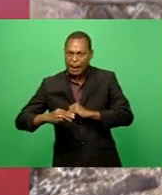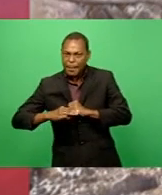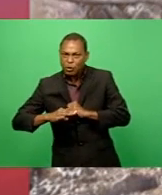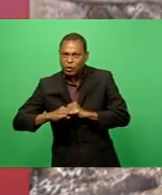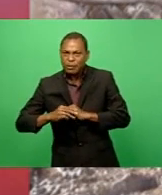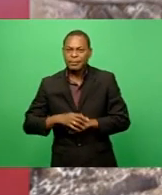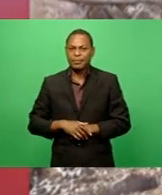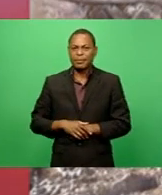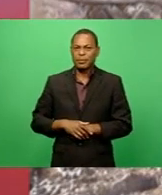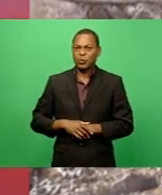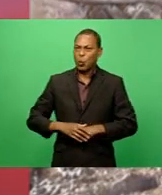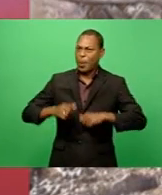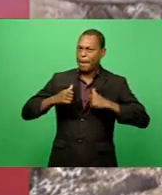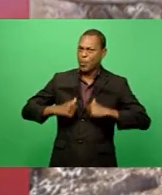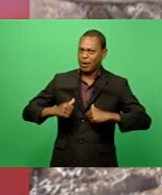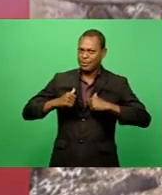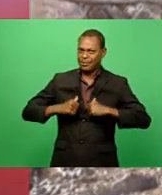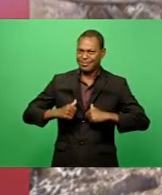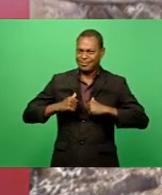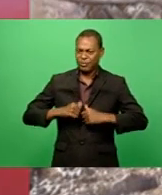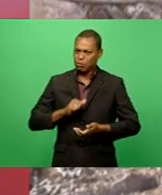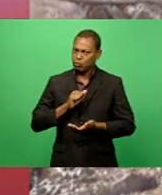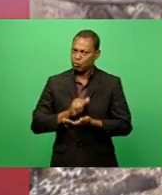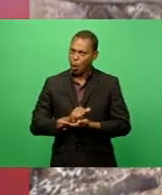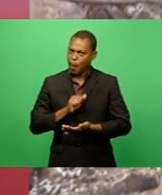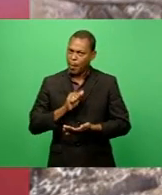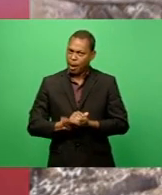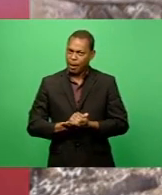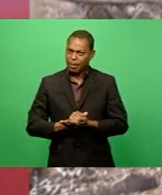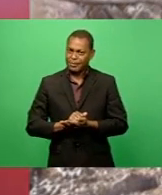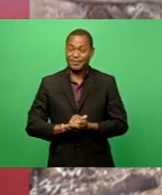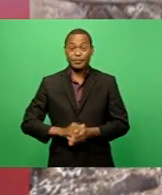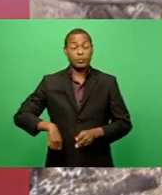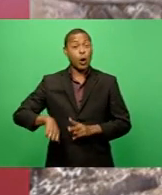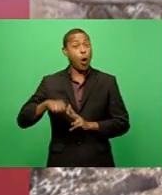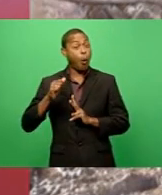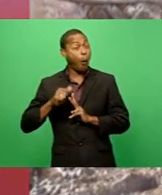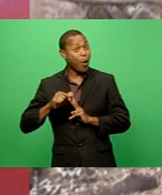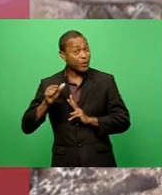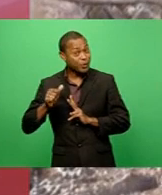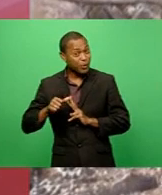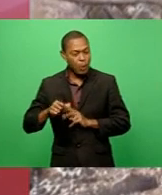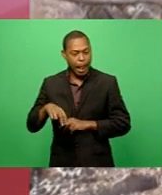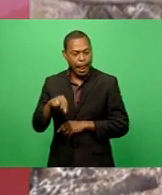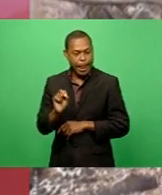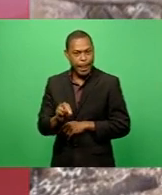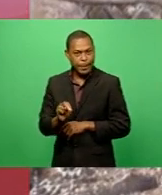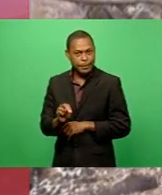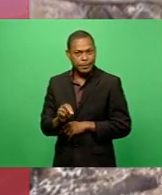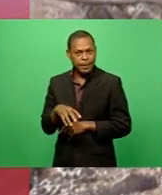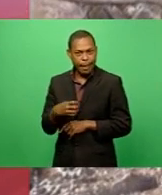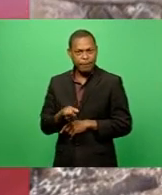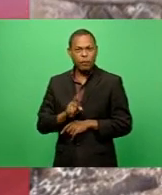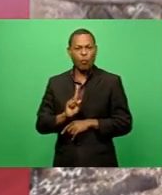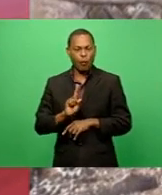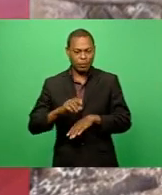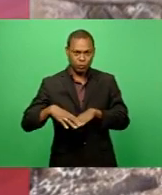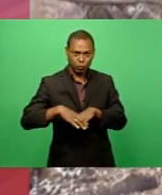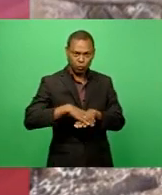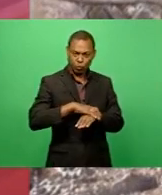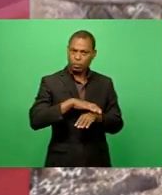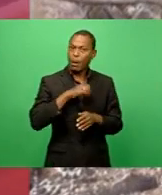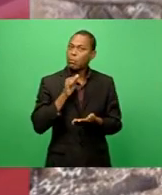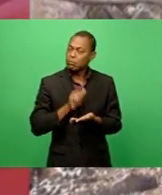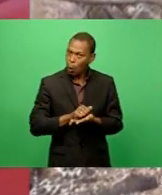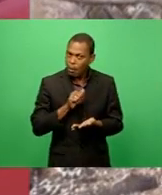terms of reducing most infectious diseases. There's also the need to have appropriate footwear during